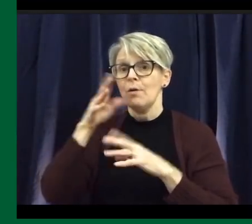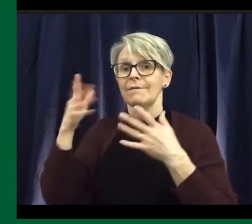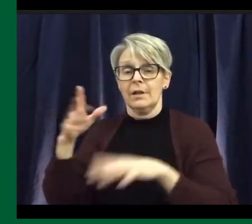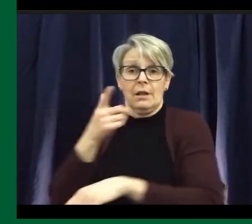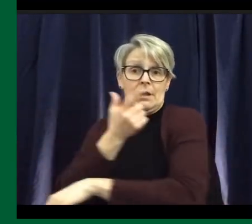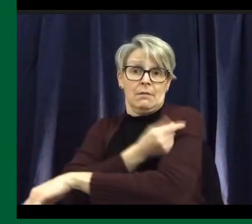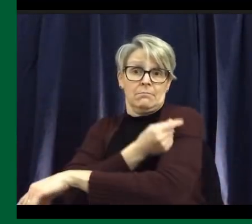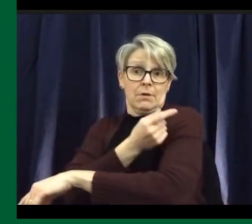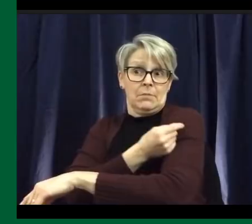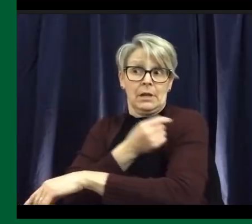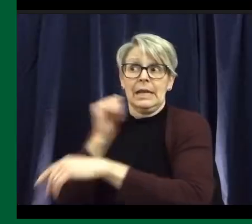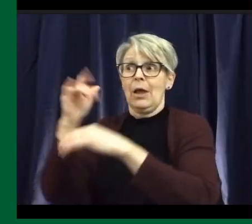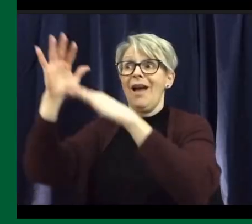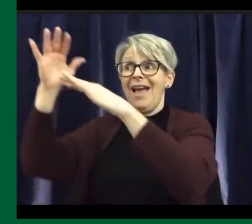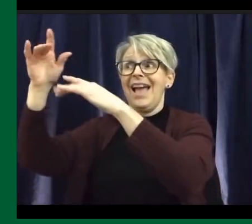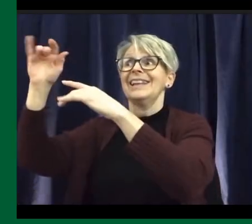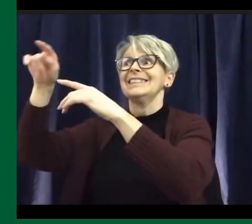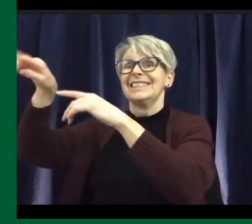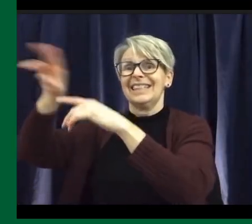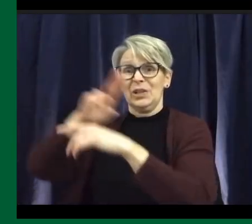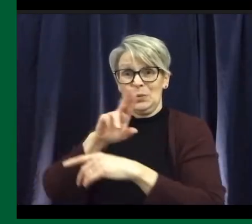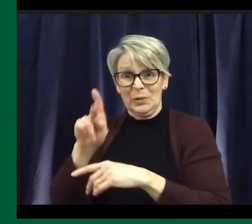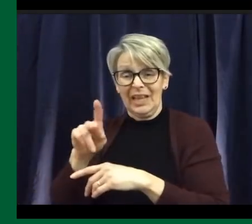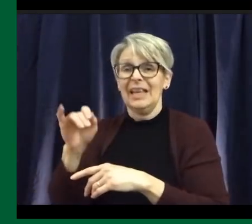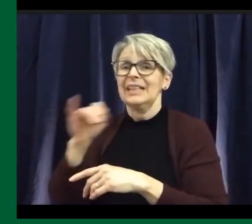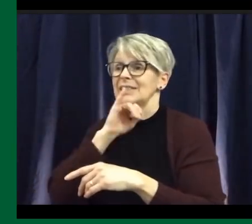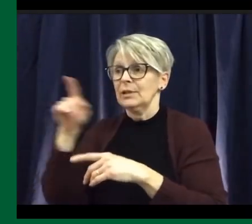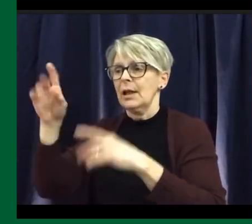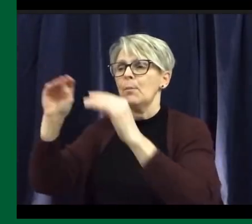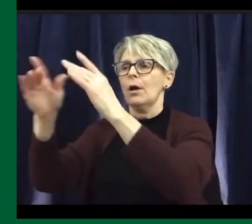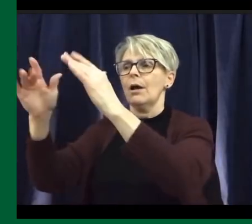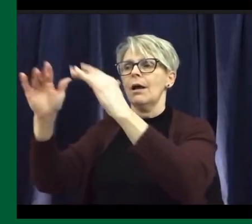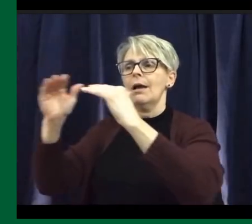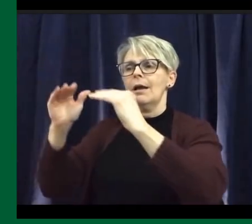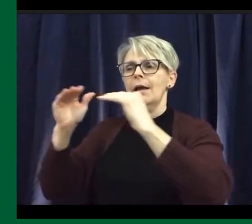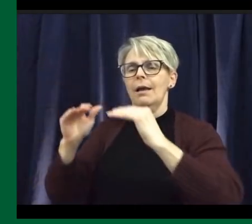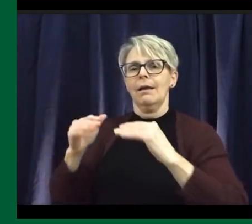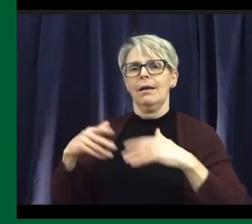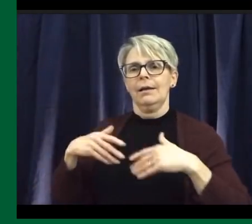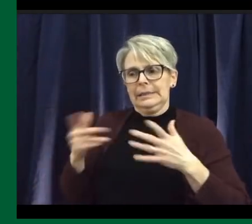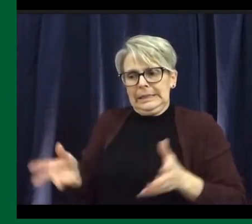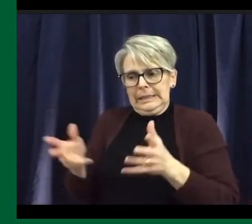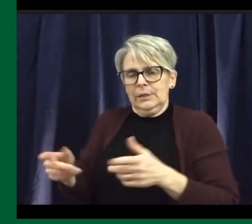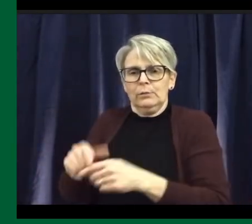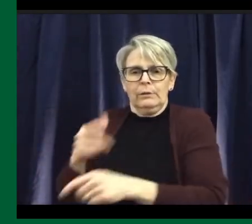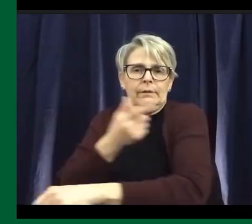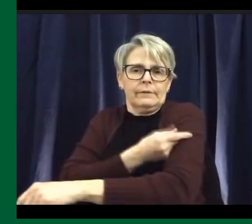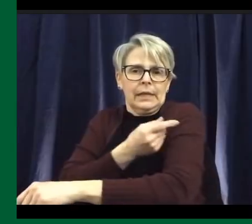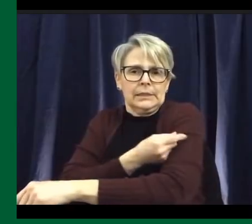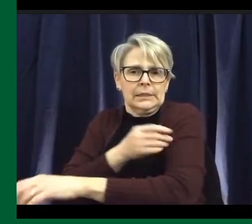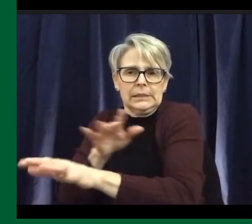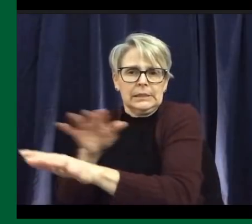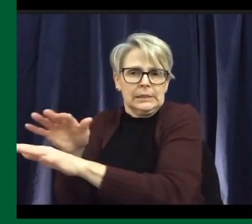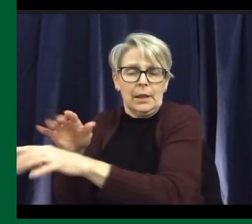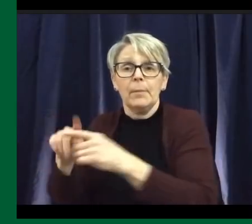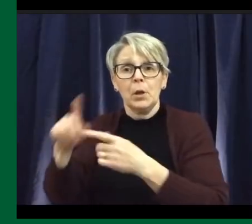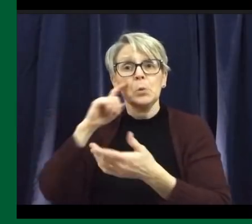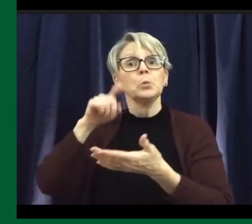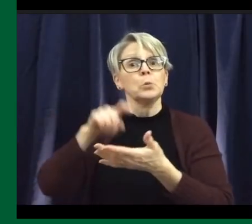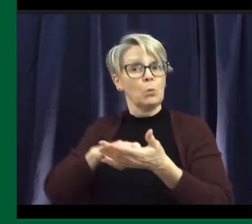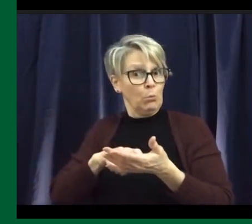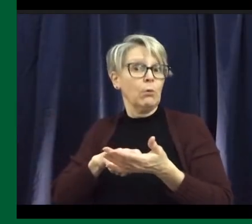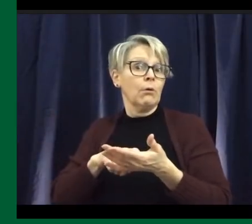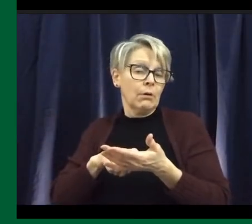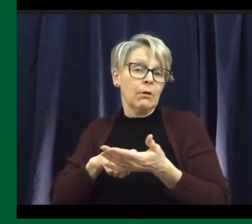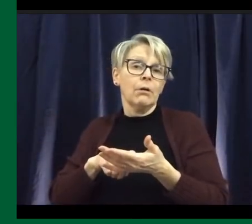now they're moving into the phase of younger adults, encouraging them to take the vaccine. But they have seen, even though the variants of